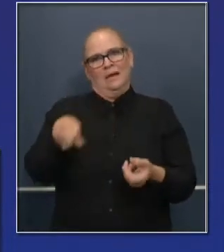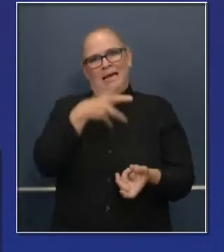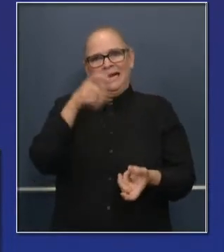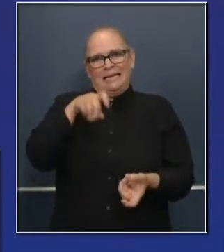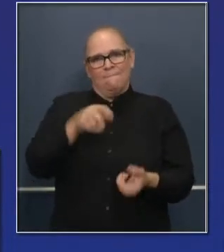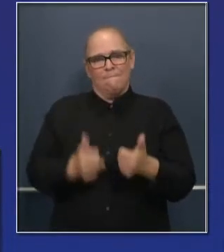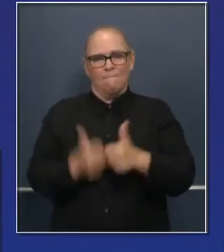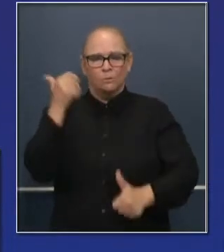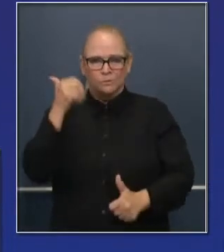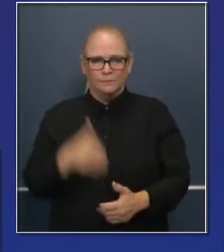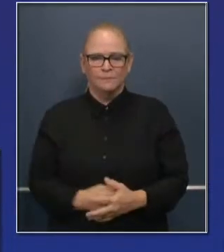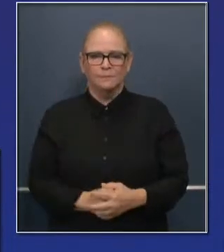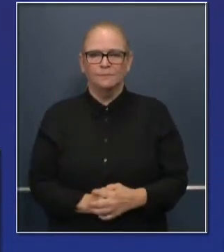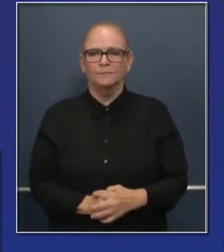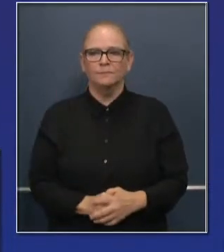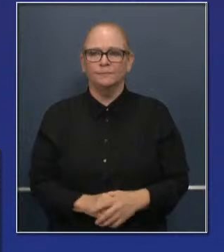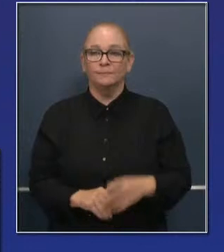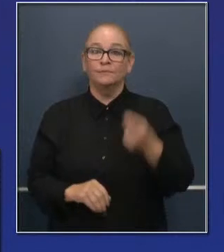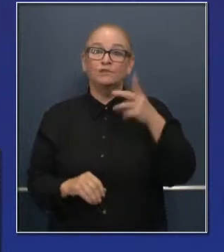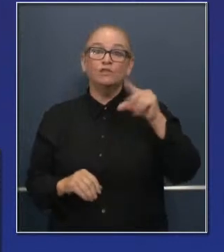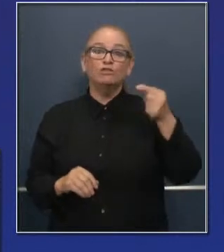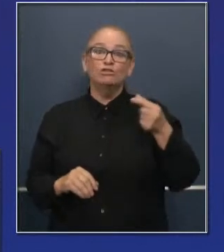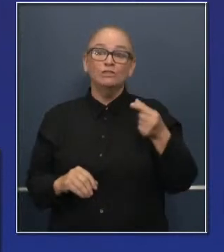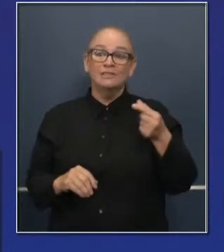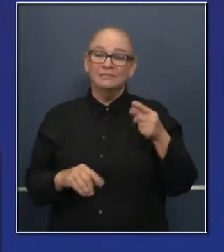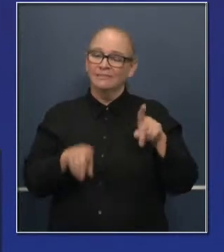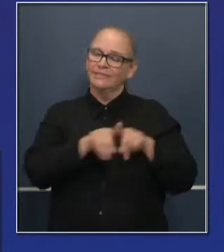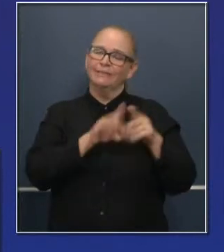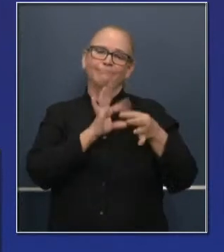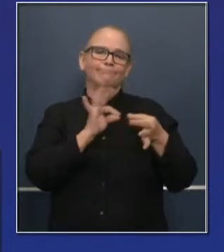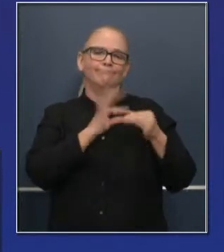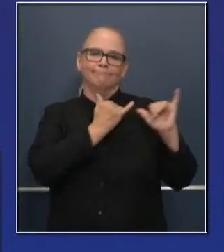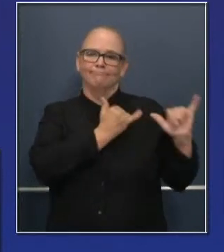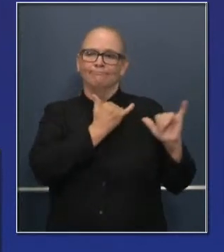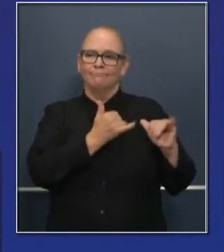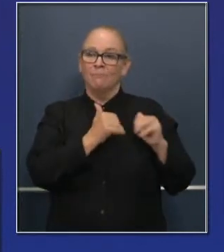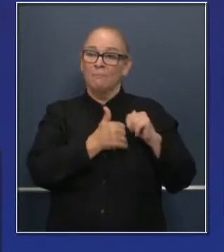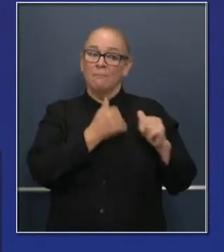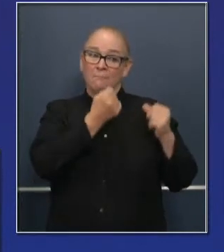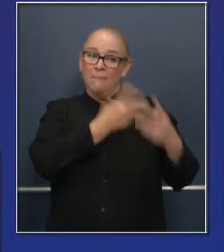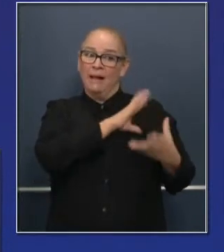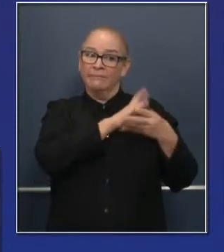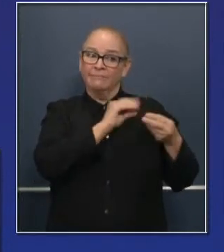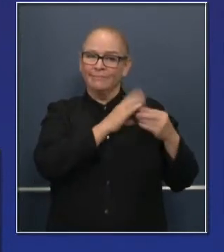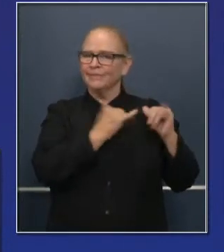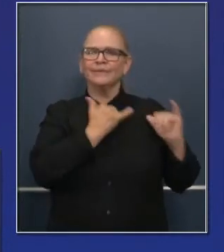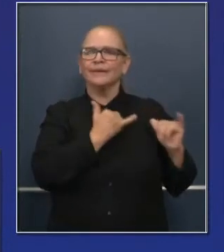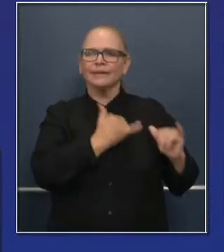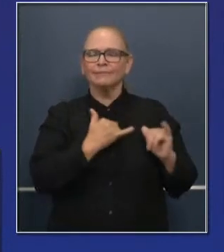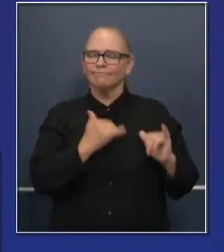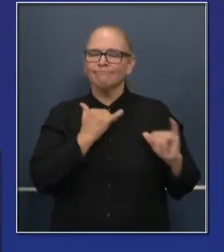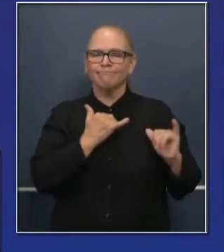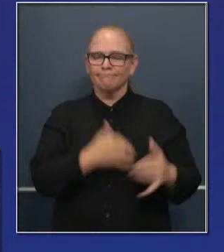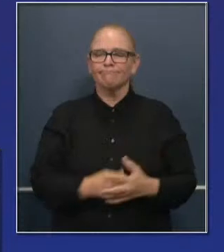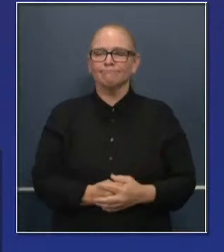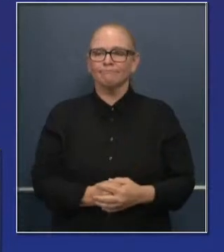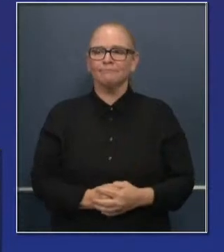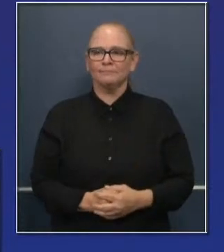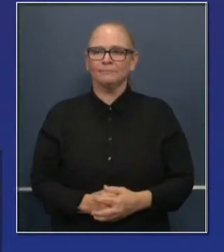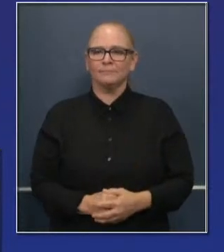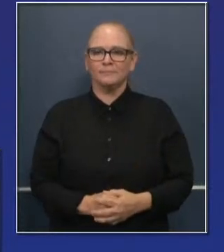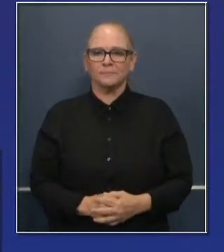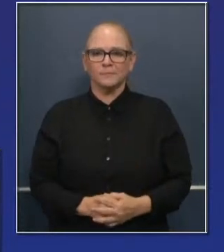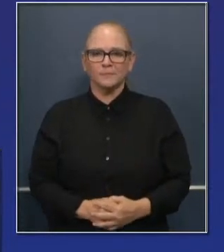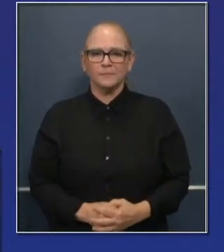Dr. Galley's made this abundantly clear in a number of his presentations, we've made it abundantly clear over the course of the last number of months as